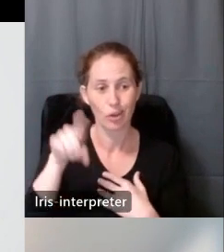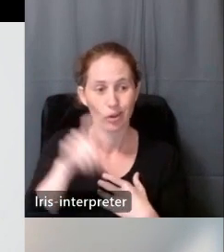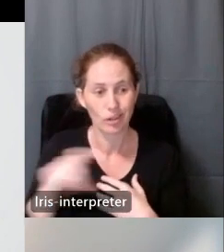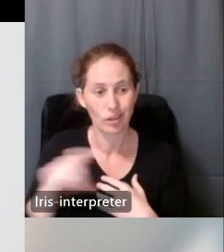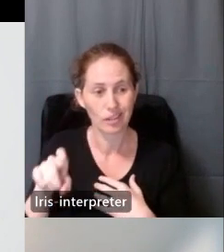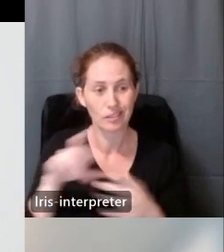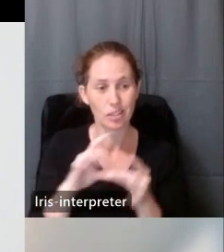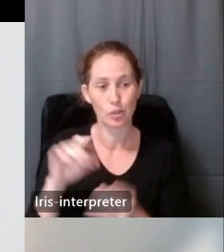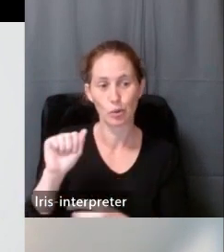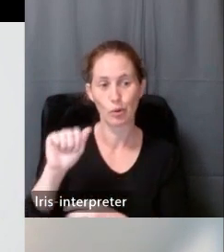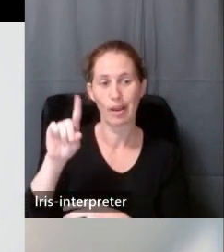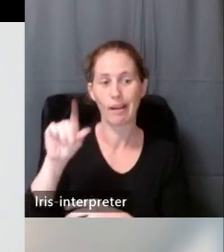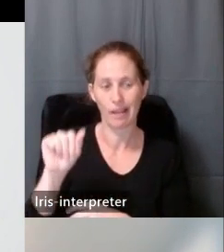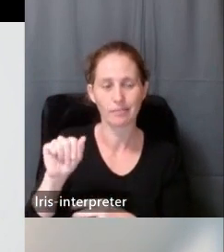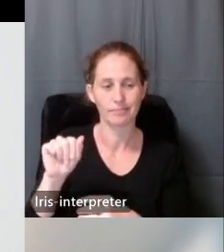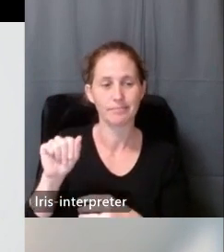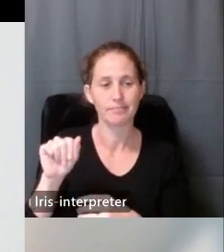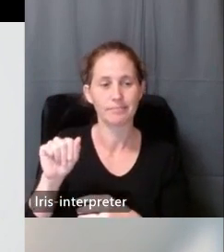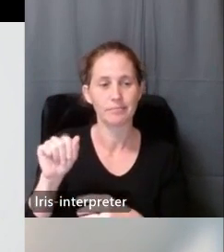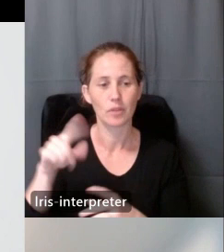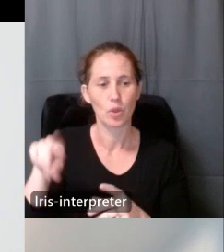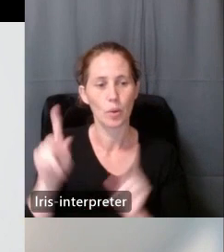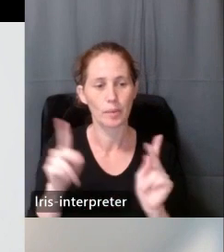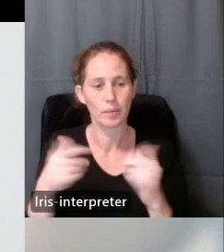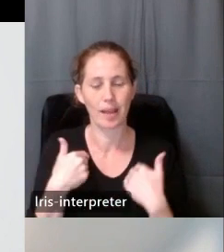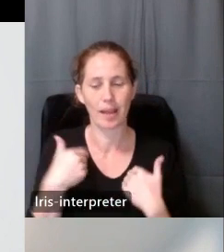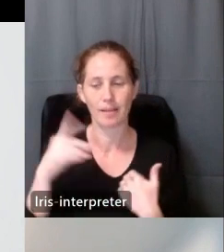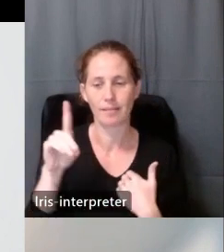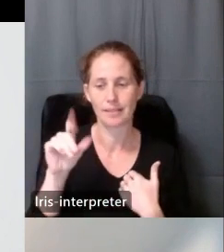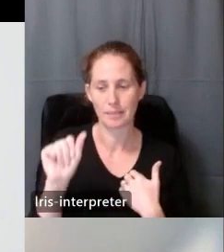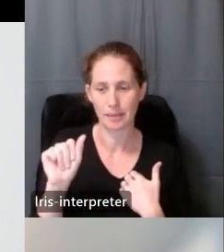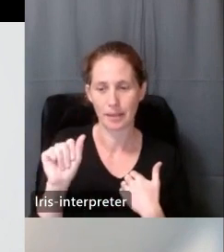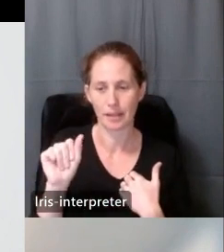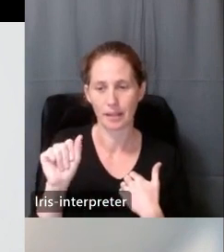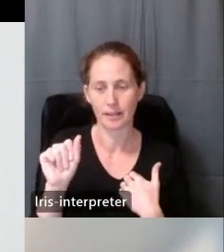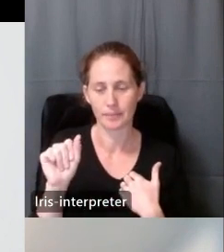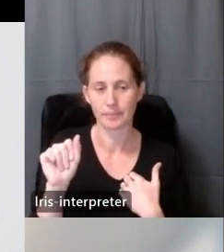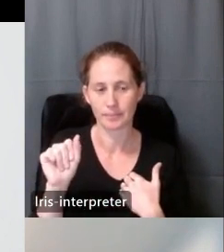the court found that individuals with disabilities were